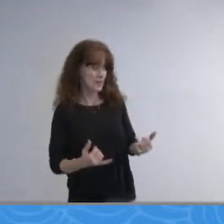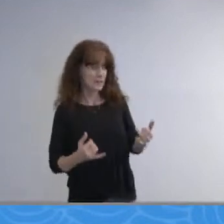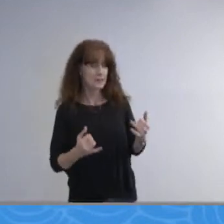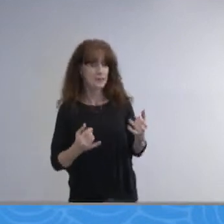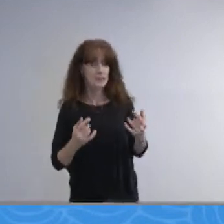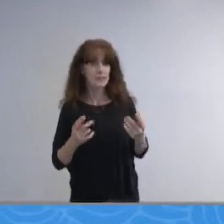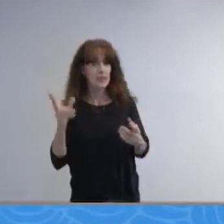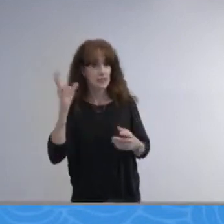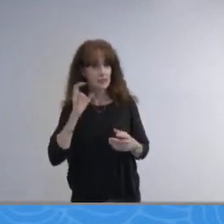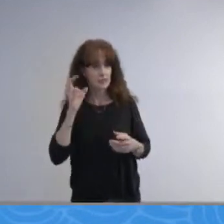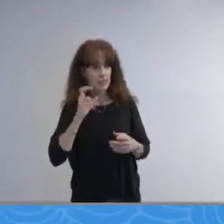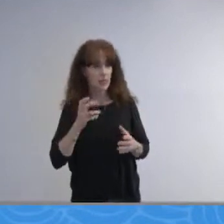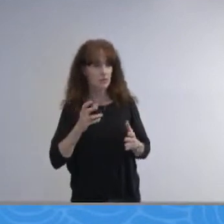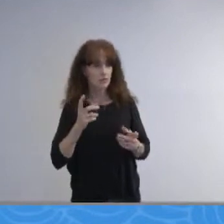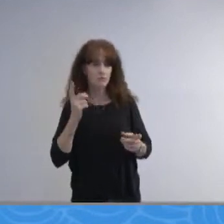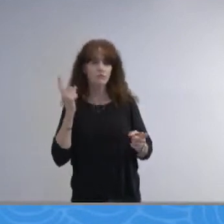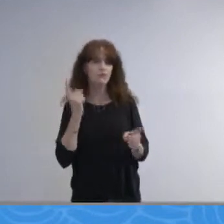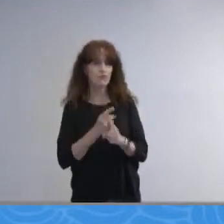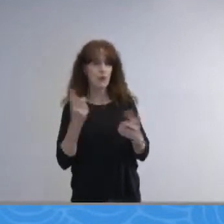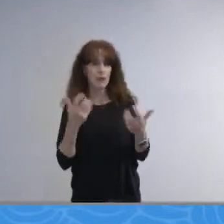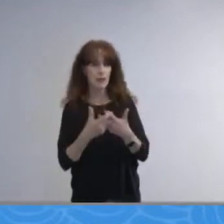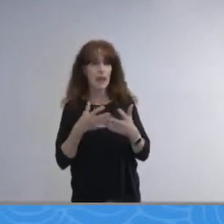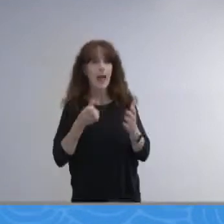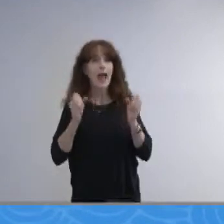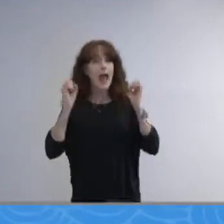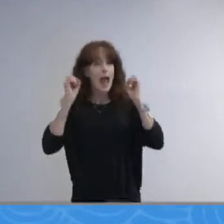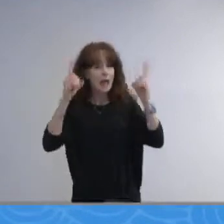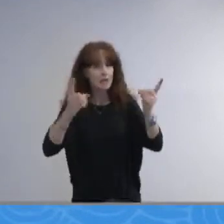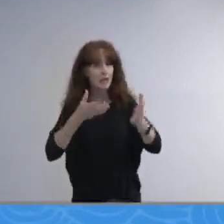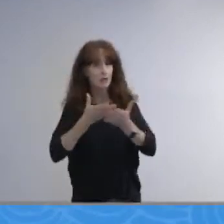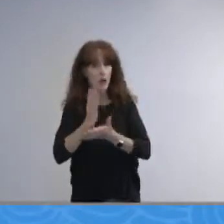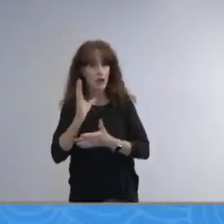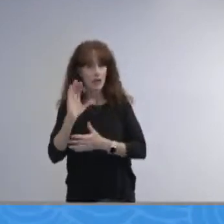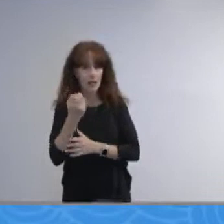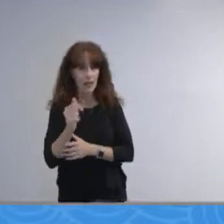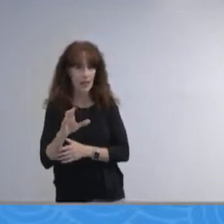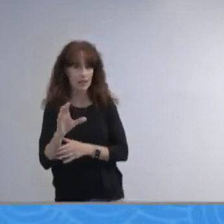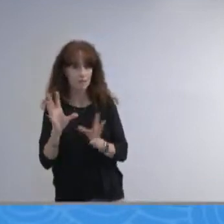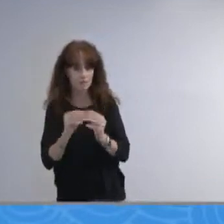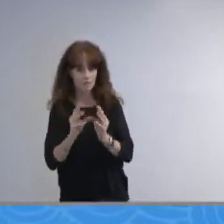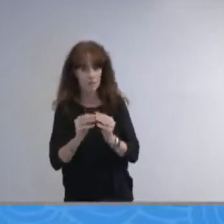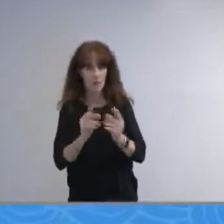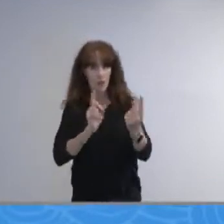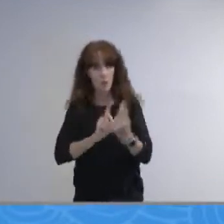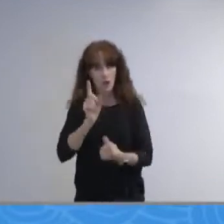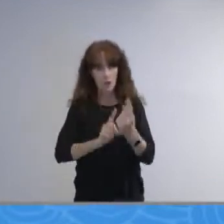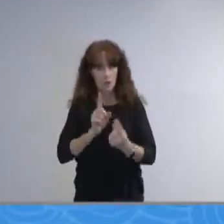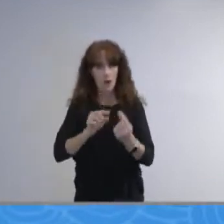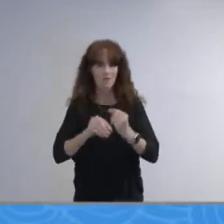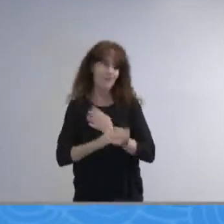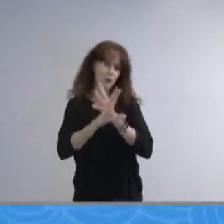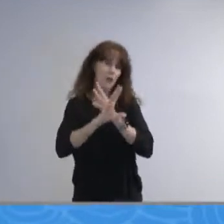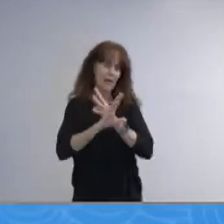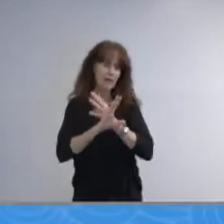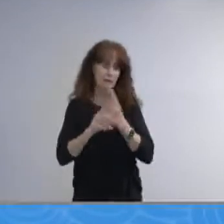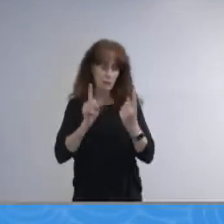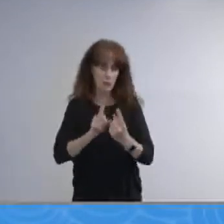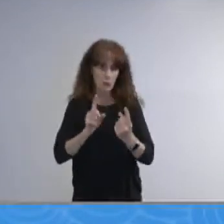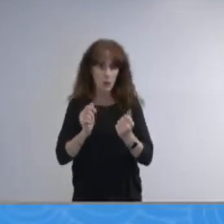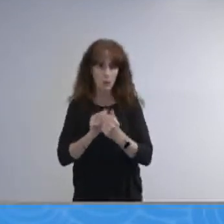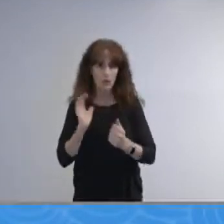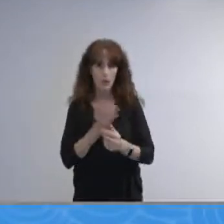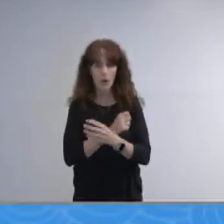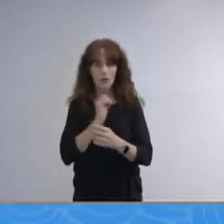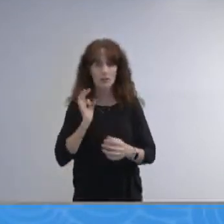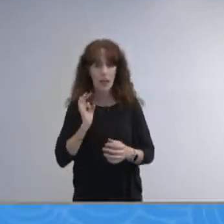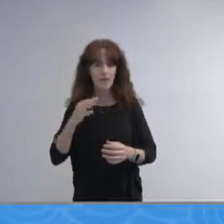that sounds very ripe for our education rights clinic, where that she can meet one-on-one virtually now with our